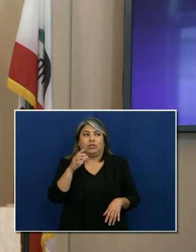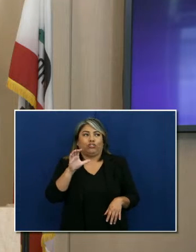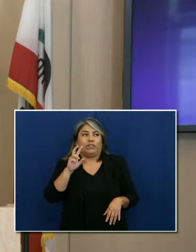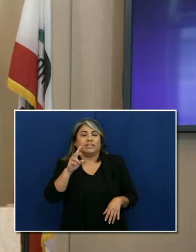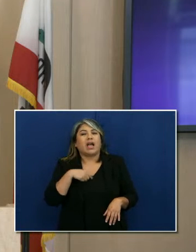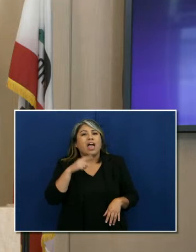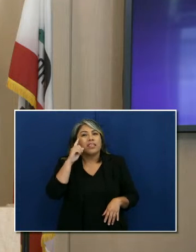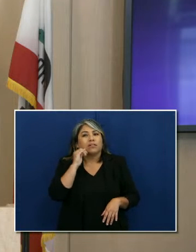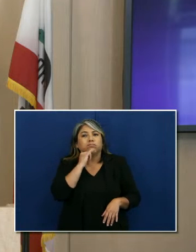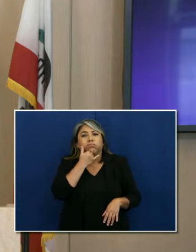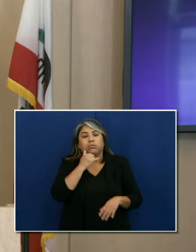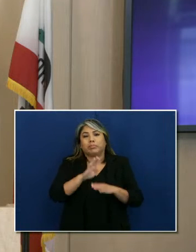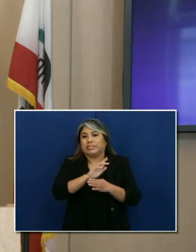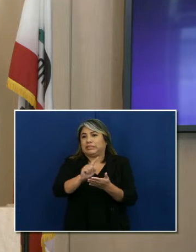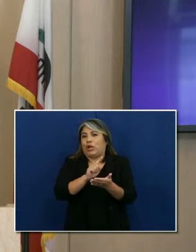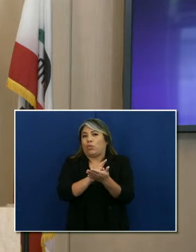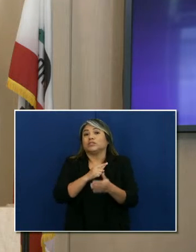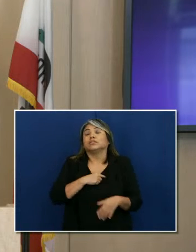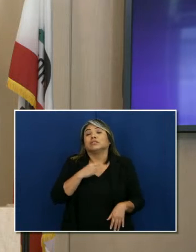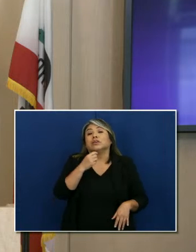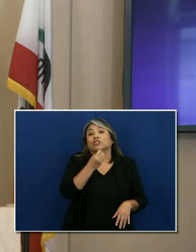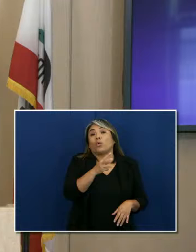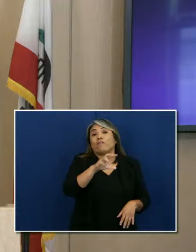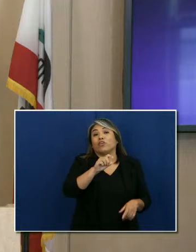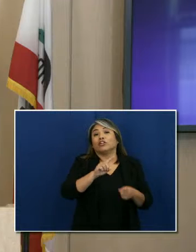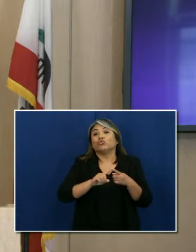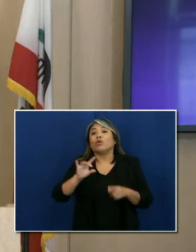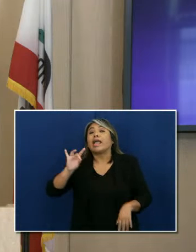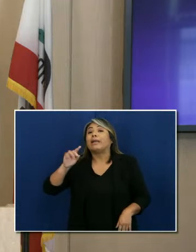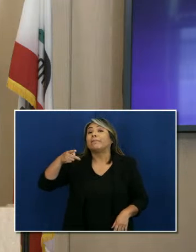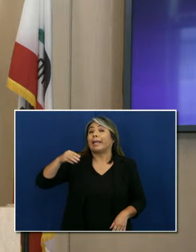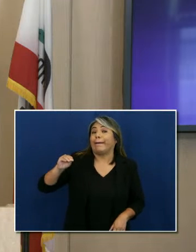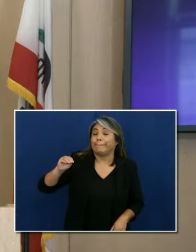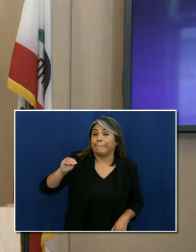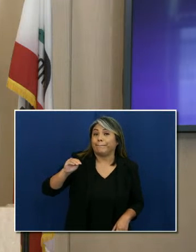of operation. It's actually from 12:30 to 8 p.m.